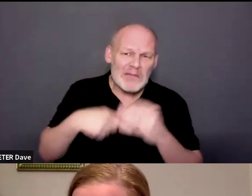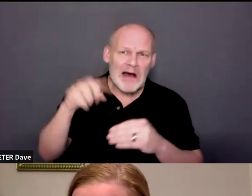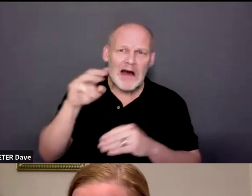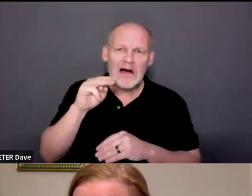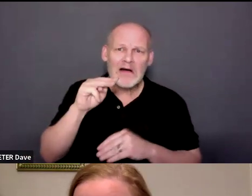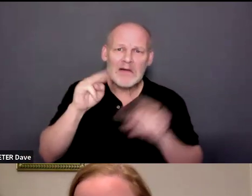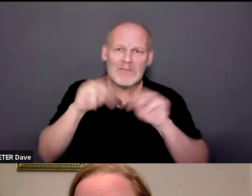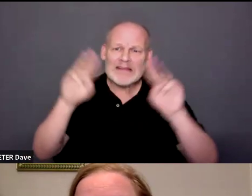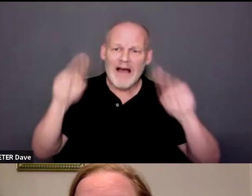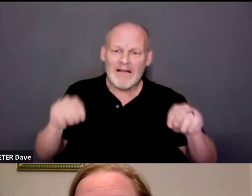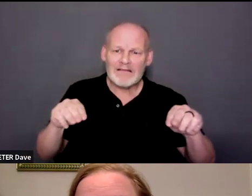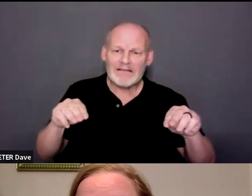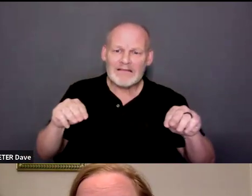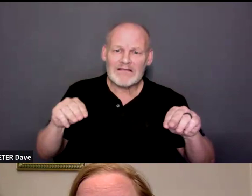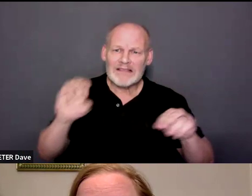yesterday,